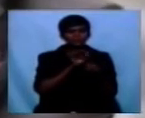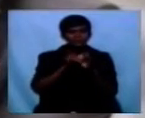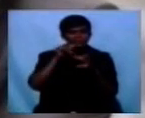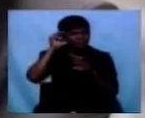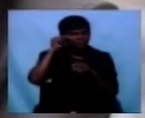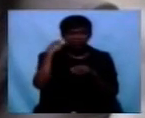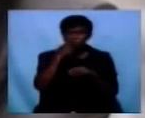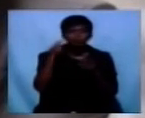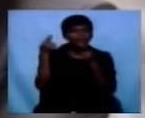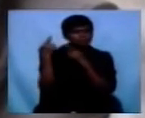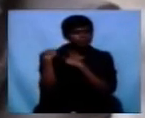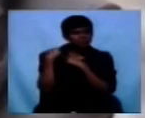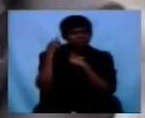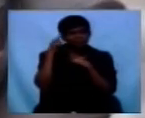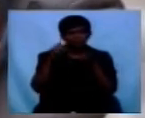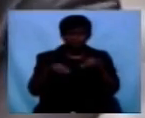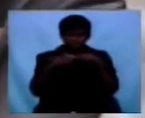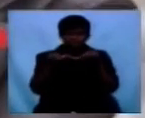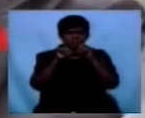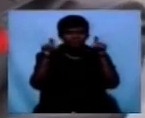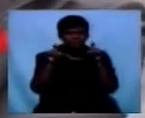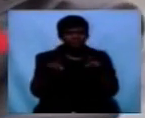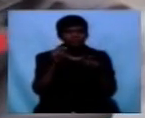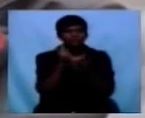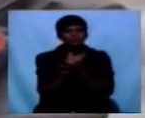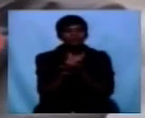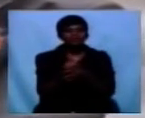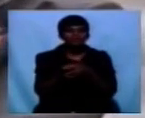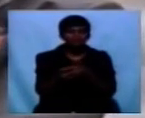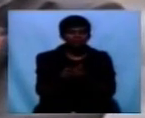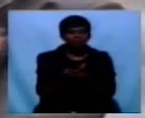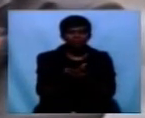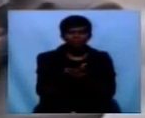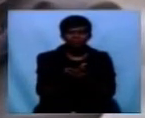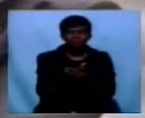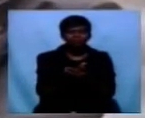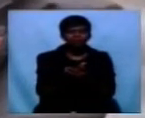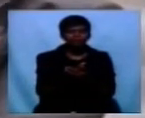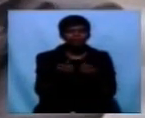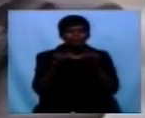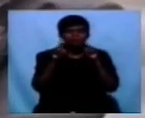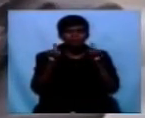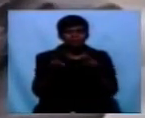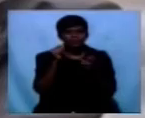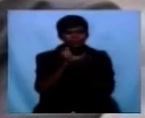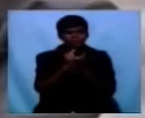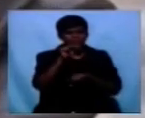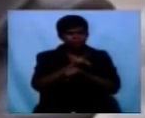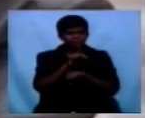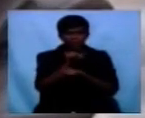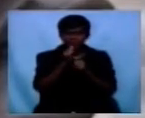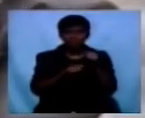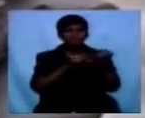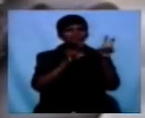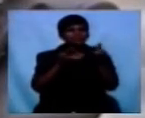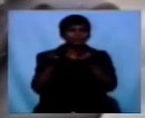that are responsible for certification, that how do you go and certify the project which have not been monitoring? That's